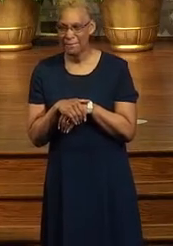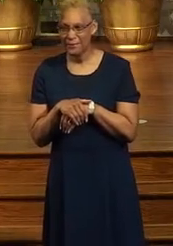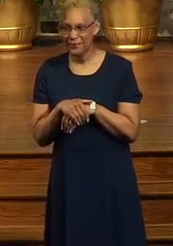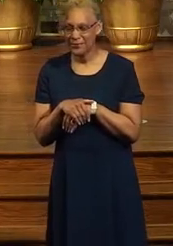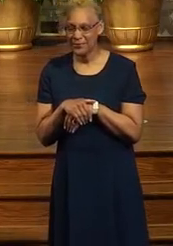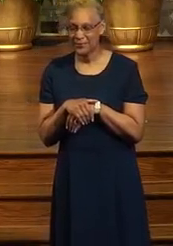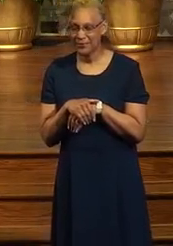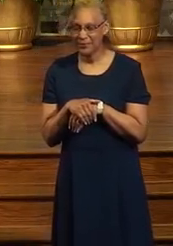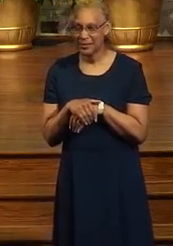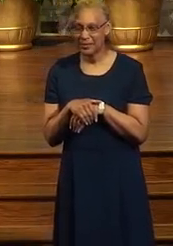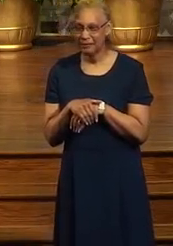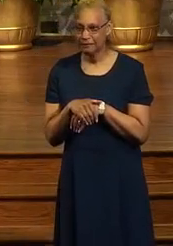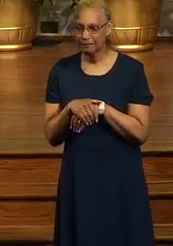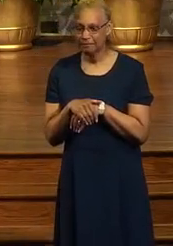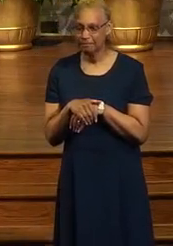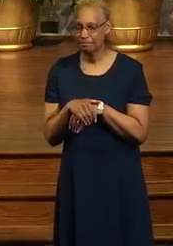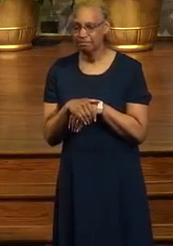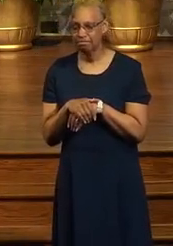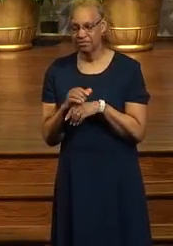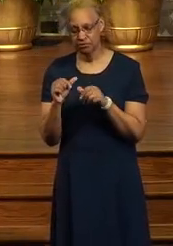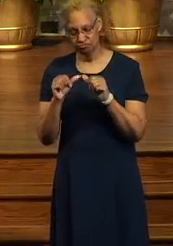As we continue this study